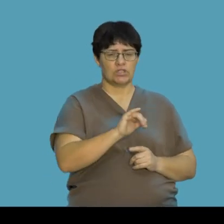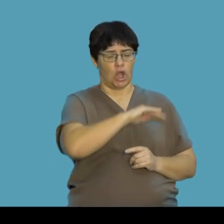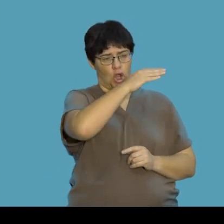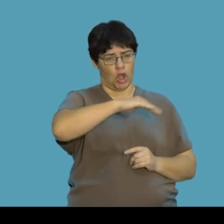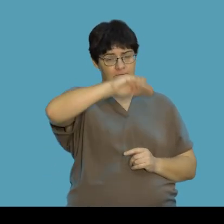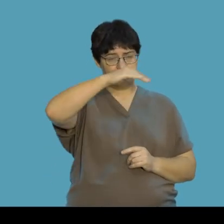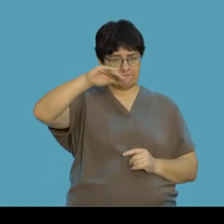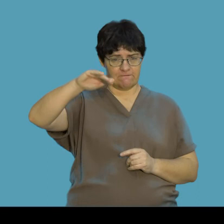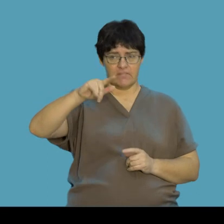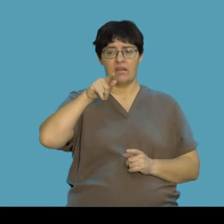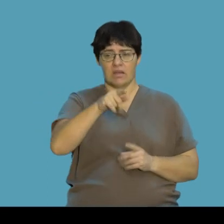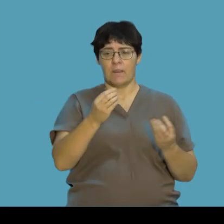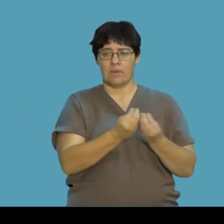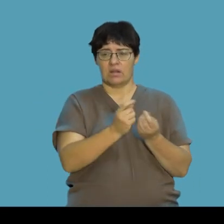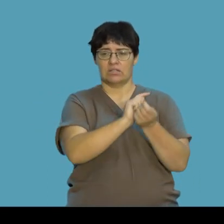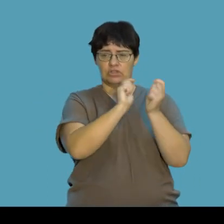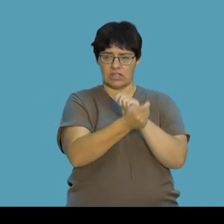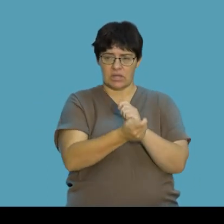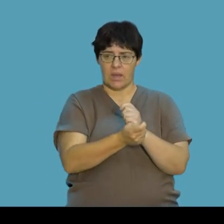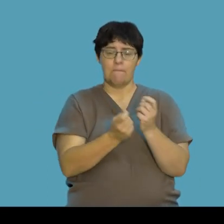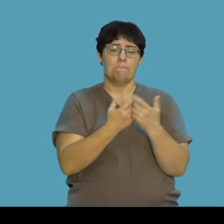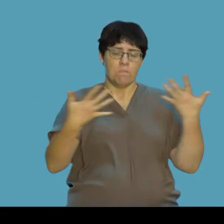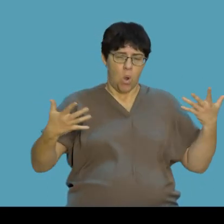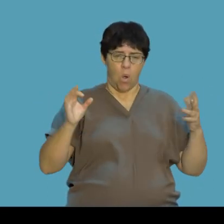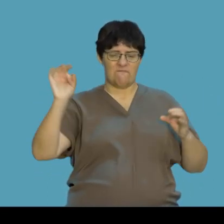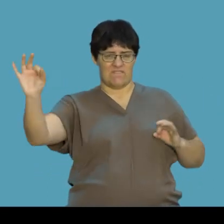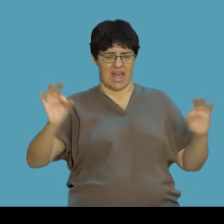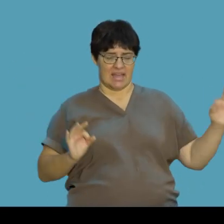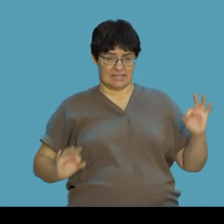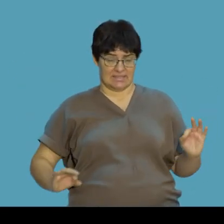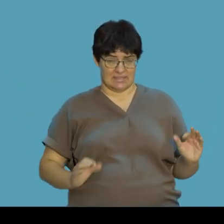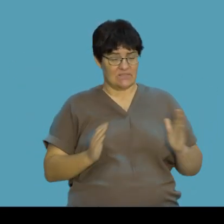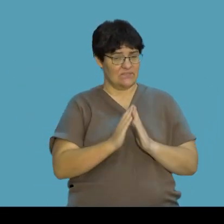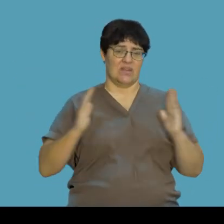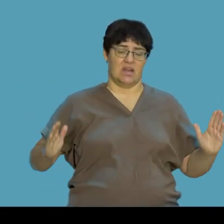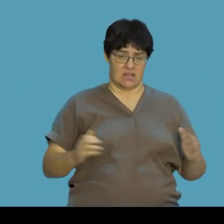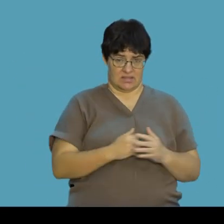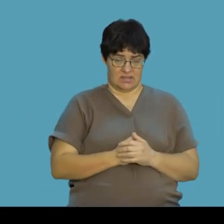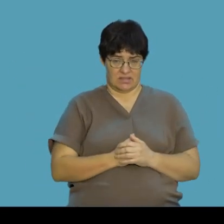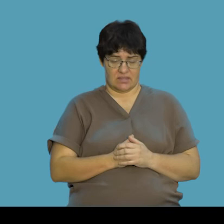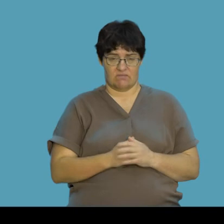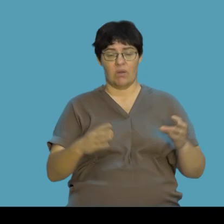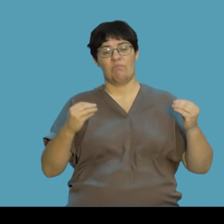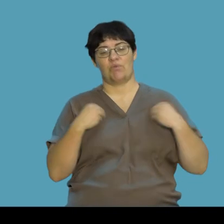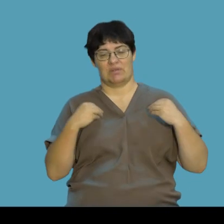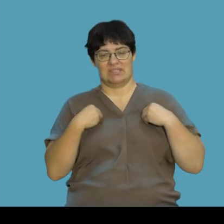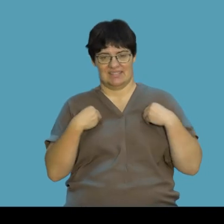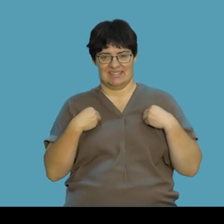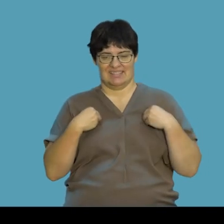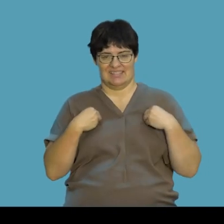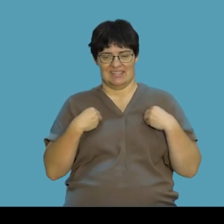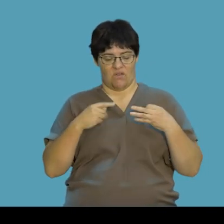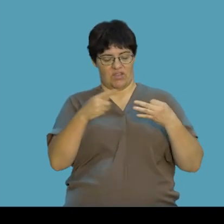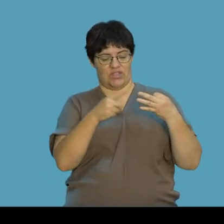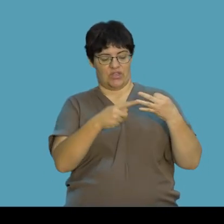particles of substance X furthest apart? This again takes us back to the properties of the 3 states of